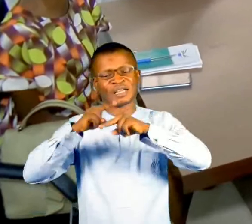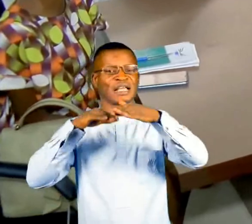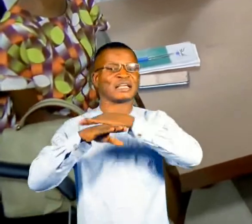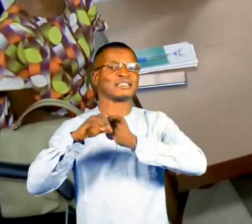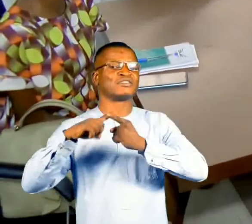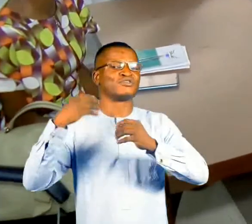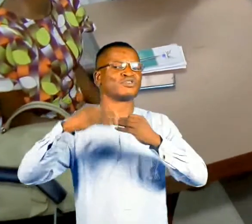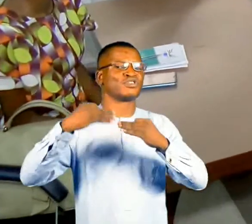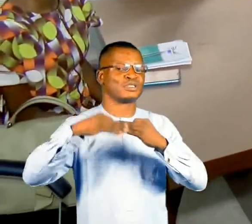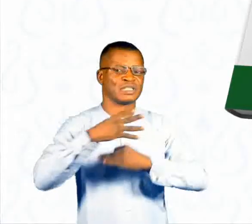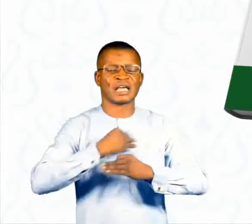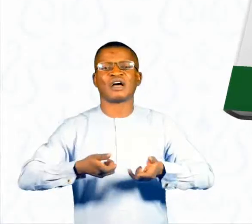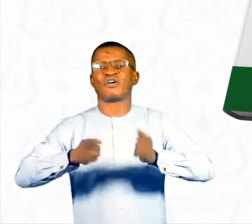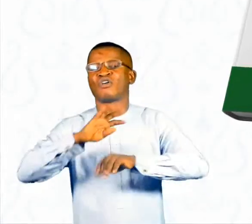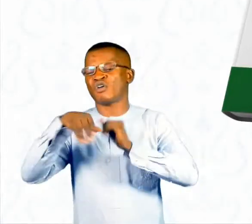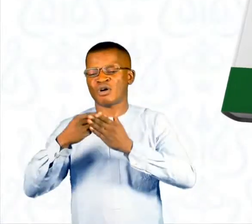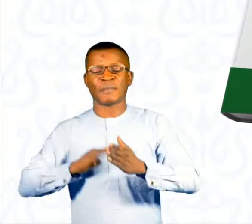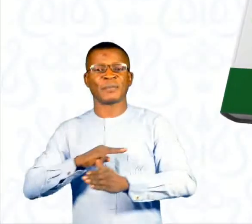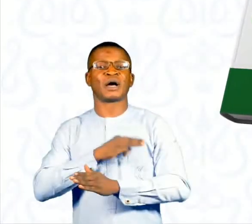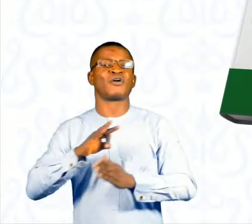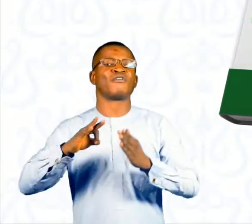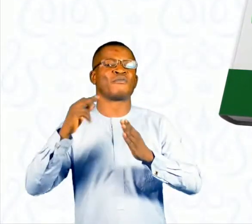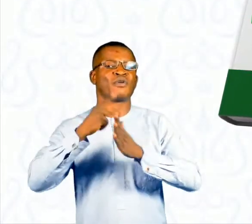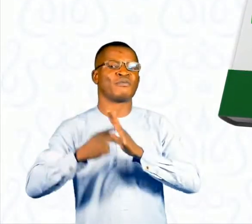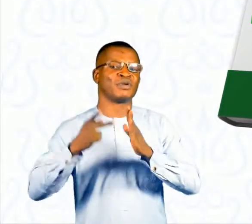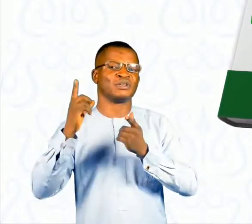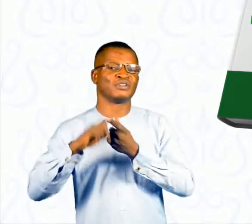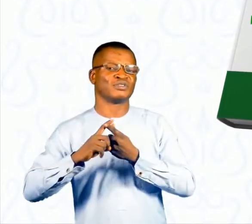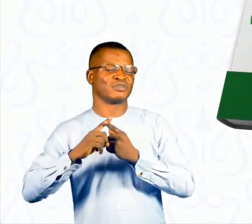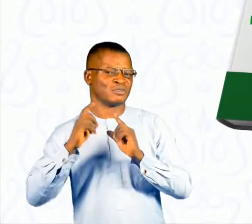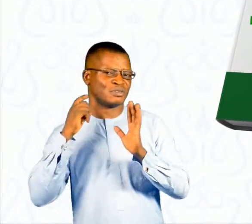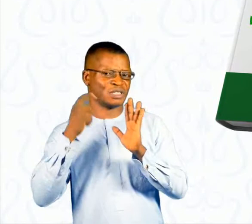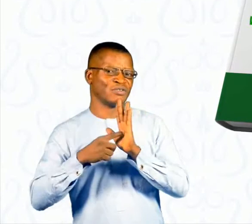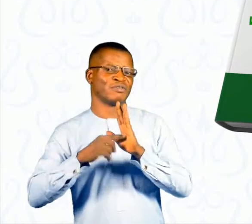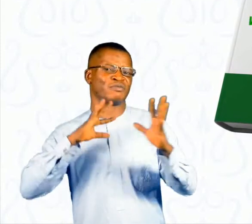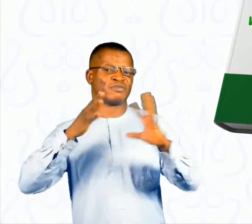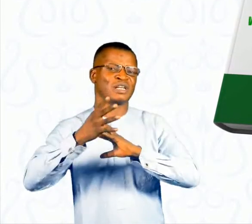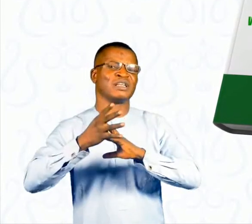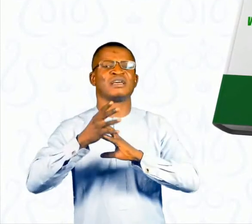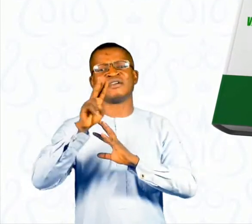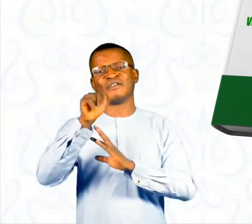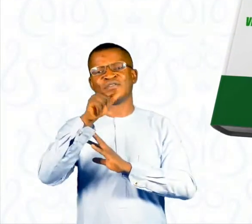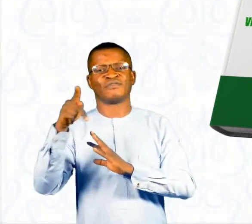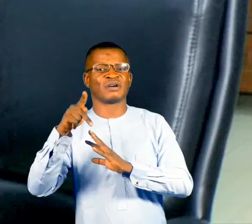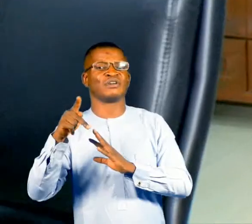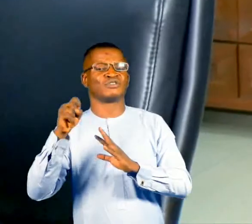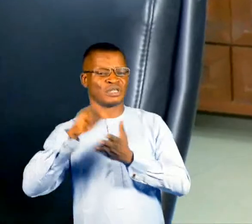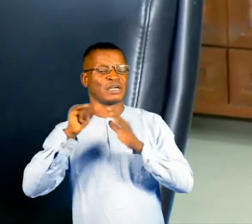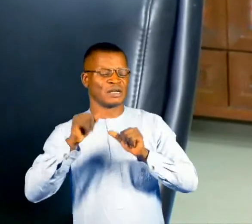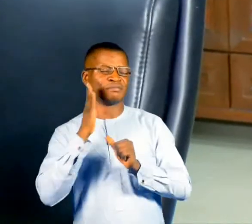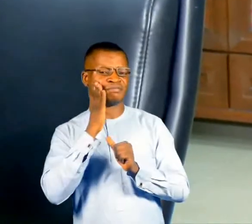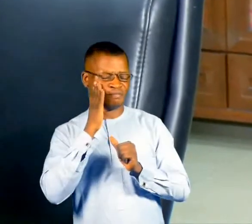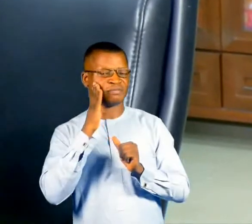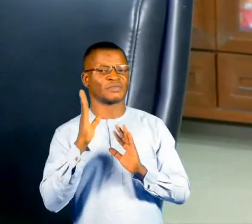enhance access to justice and urged members of the public to study the content of the Violence Against Persons Prohibition Law in order